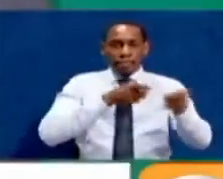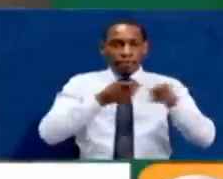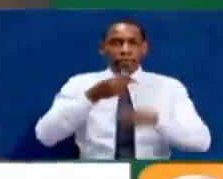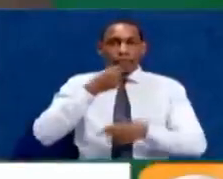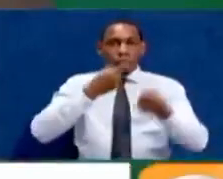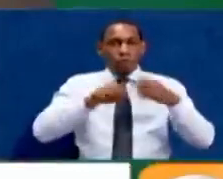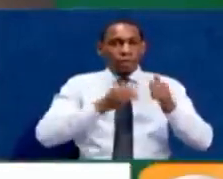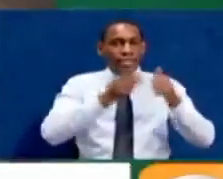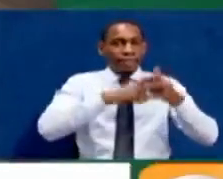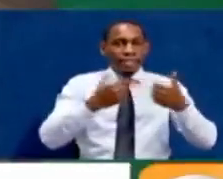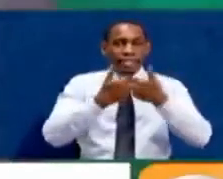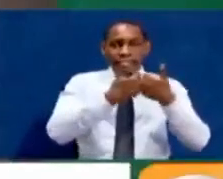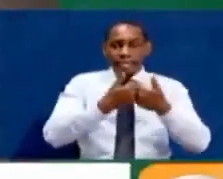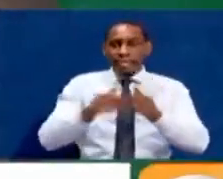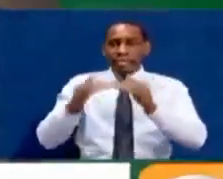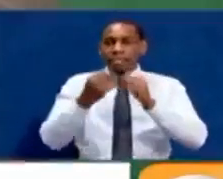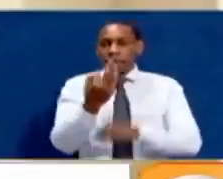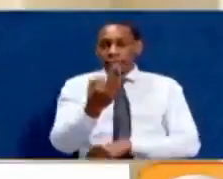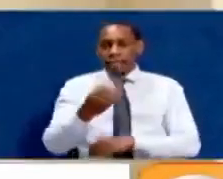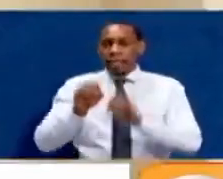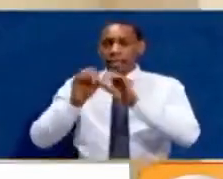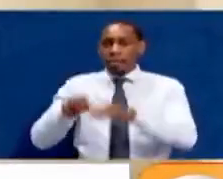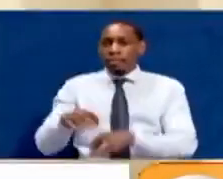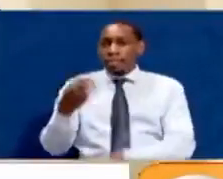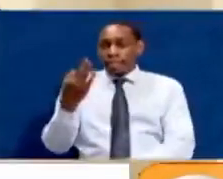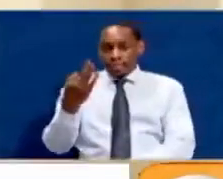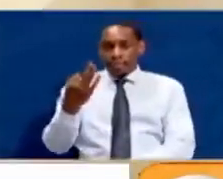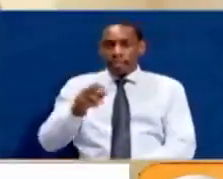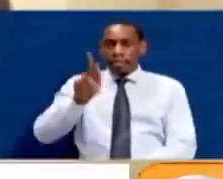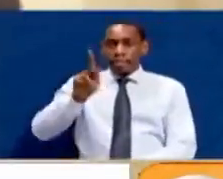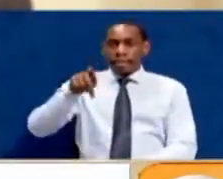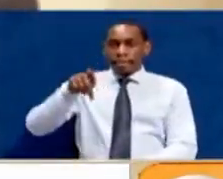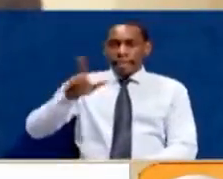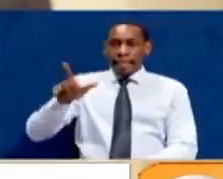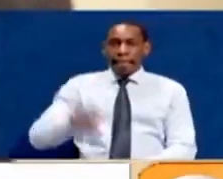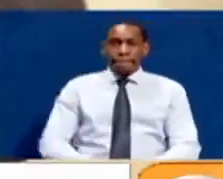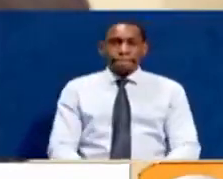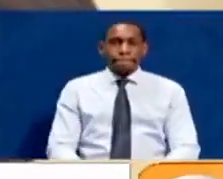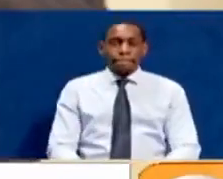Gor Mahia won 17 games, drew 3 and lost 3 in the KPL.